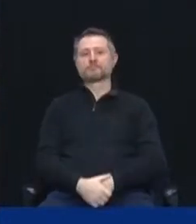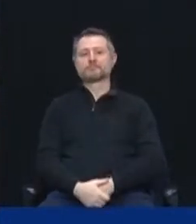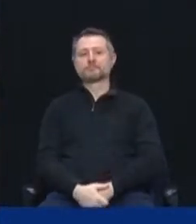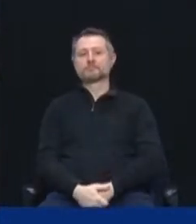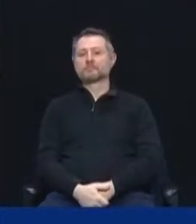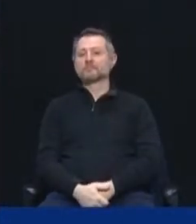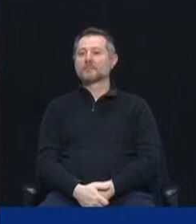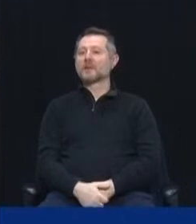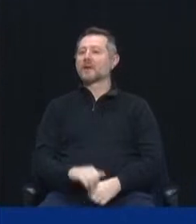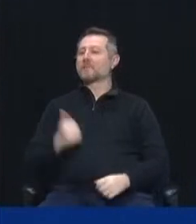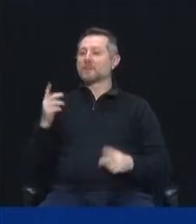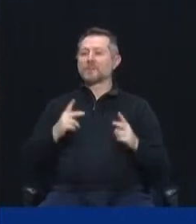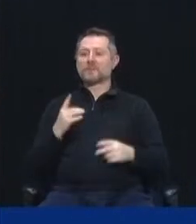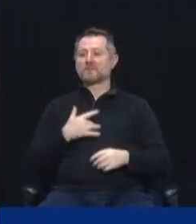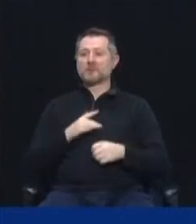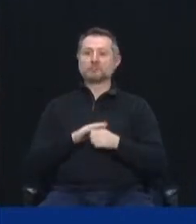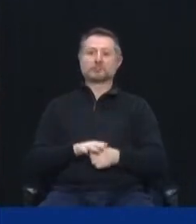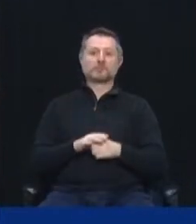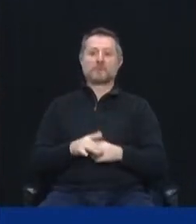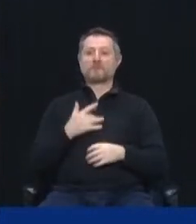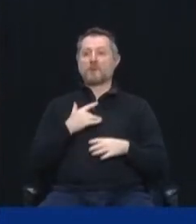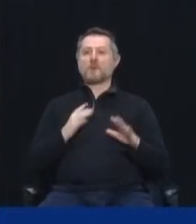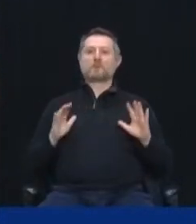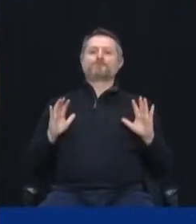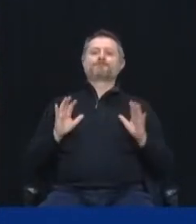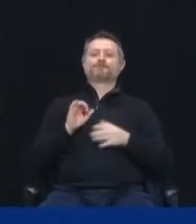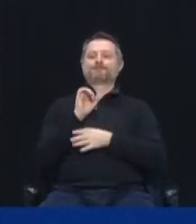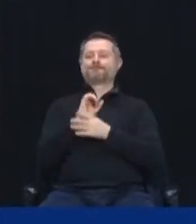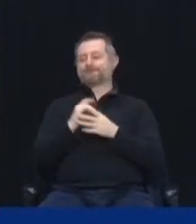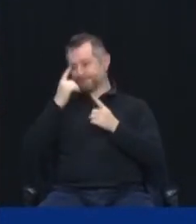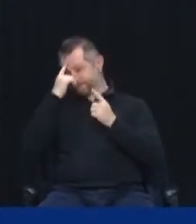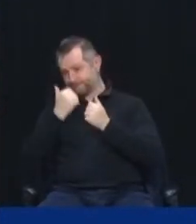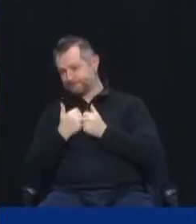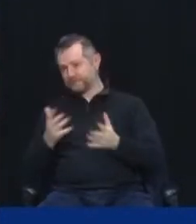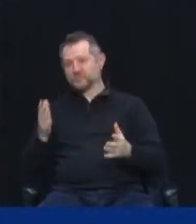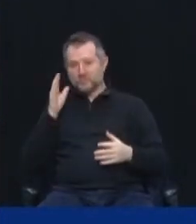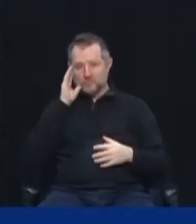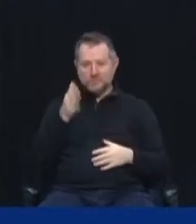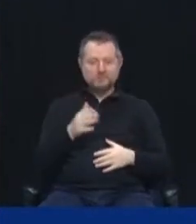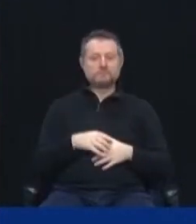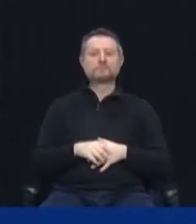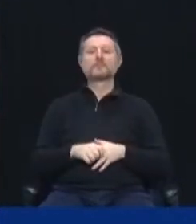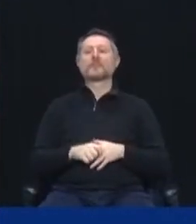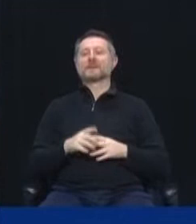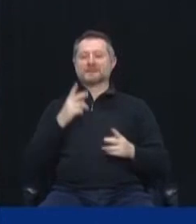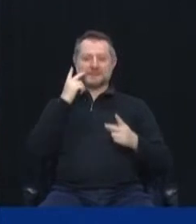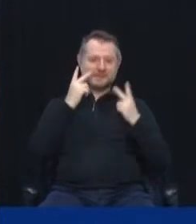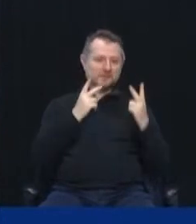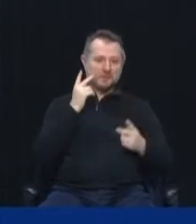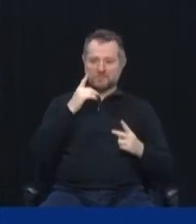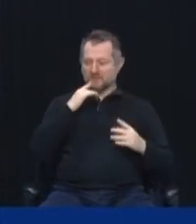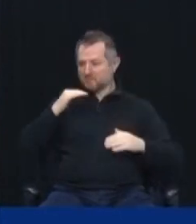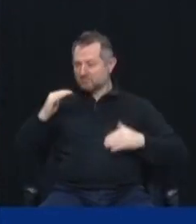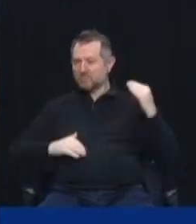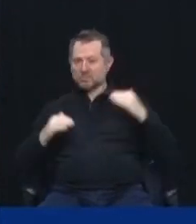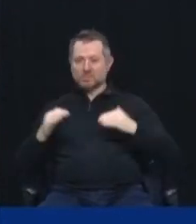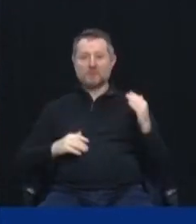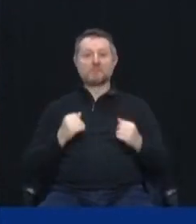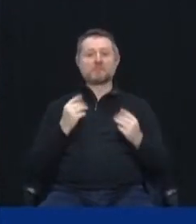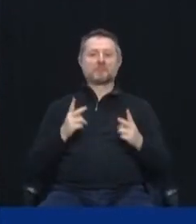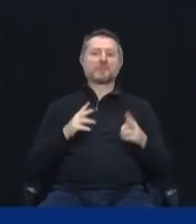buckled under the pressure or shied away from addressing the injustices COVID